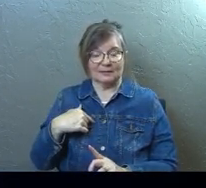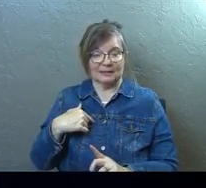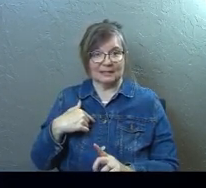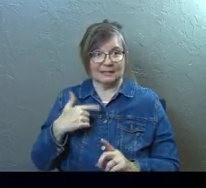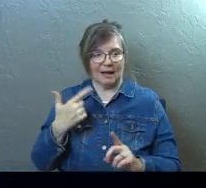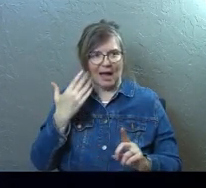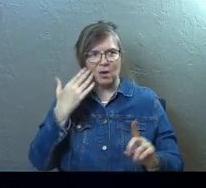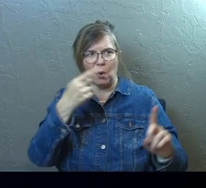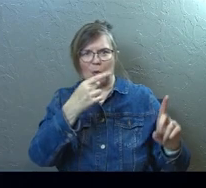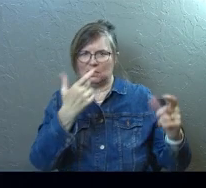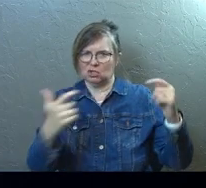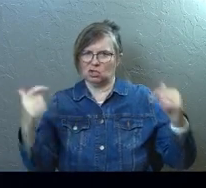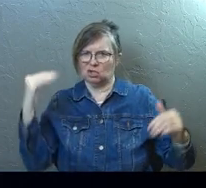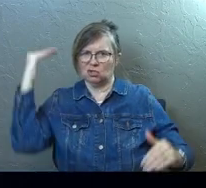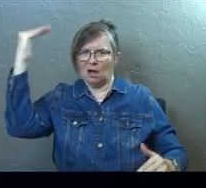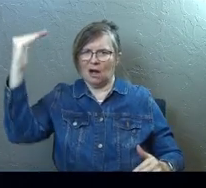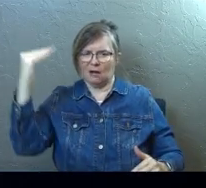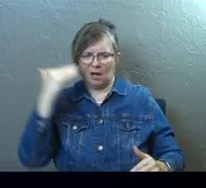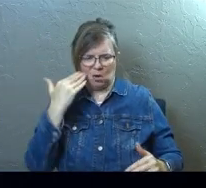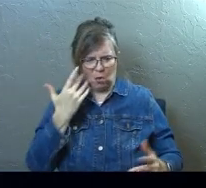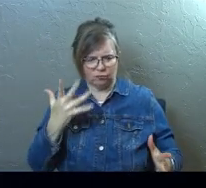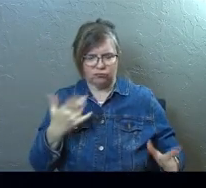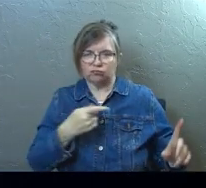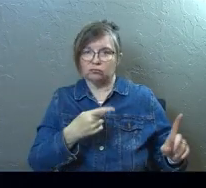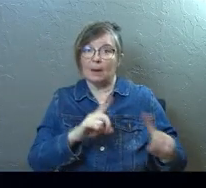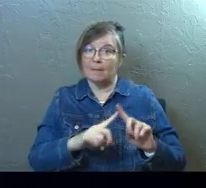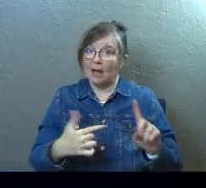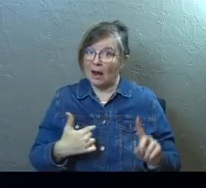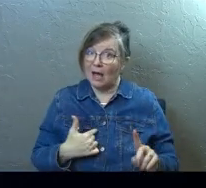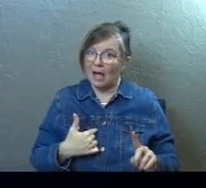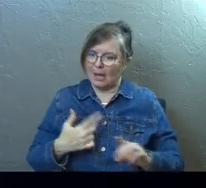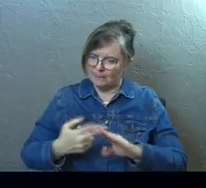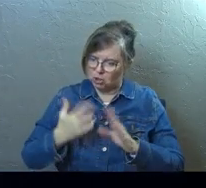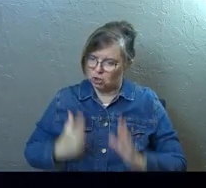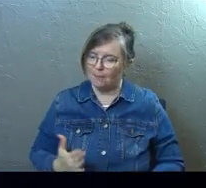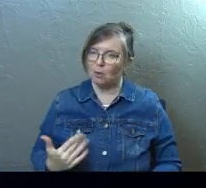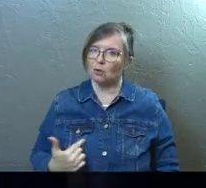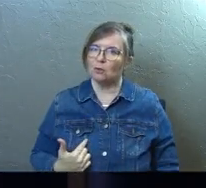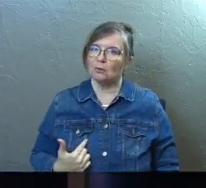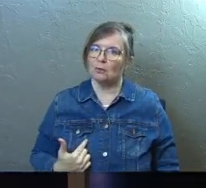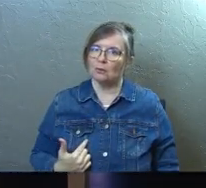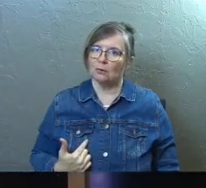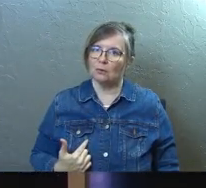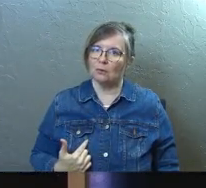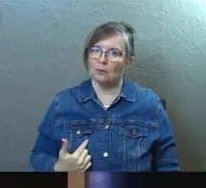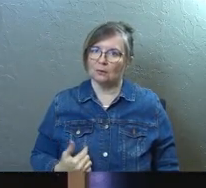I know he's a giant. I know he's been this warrior all this time, but I've been a shepherd.